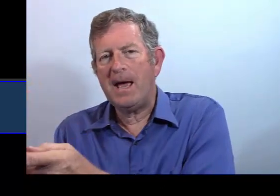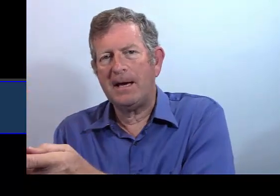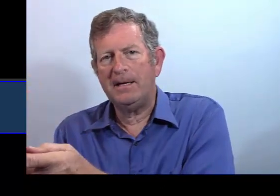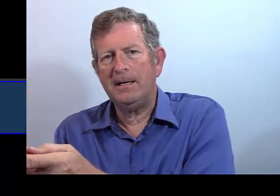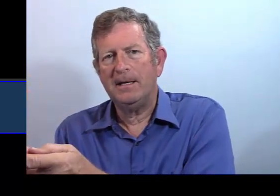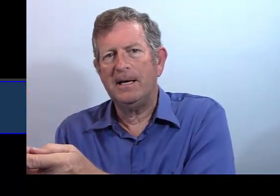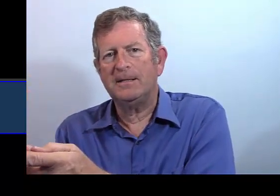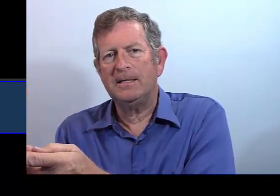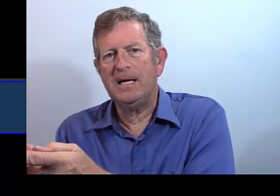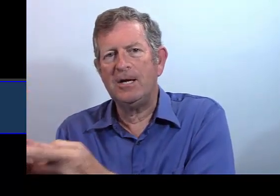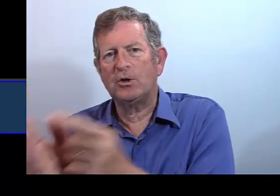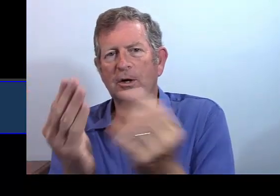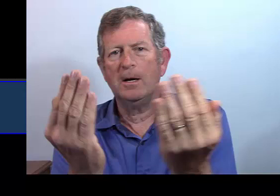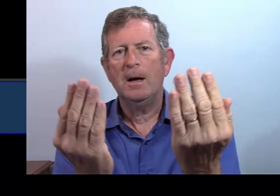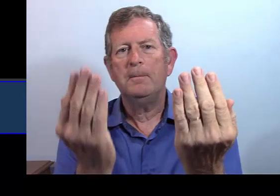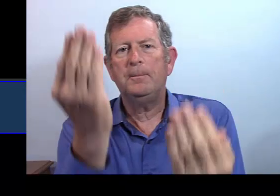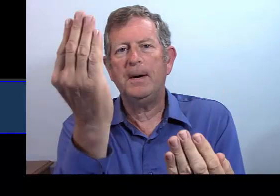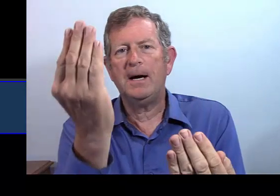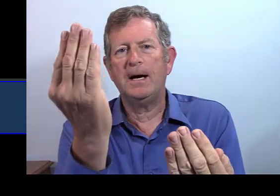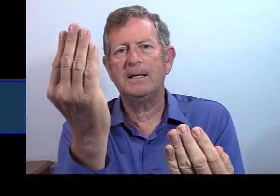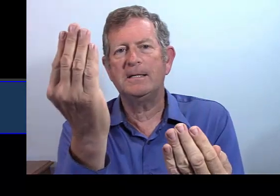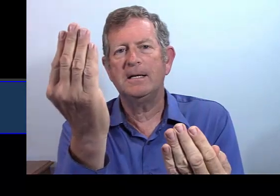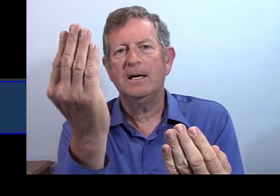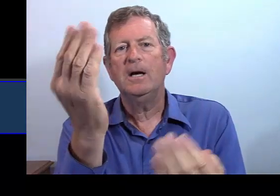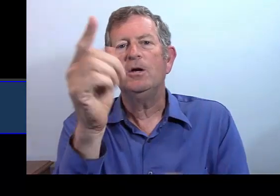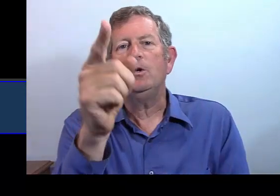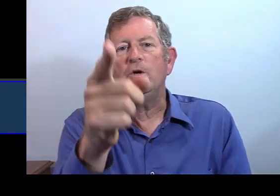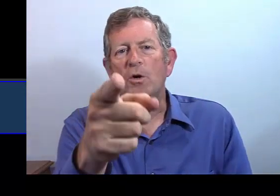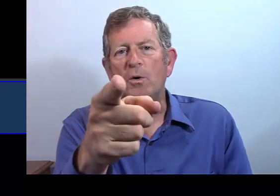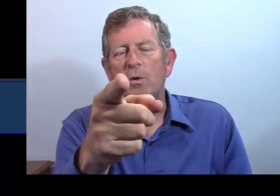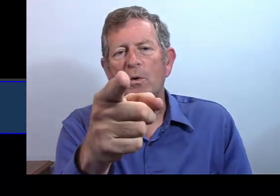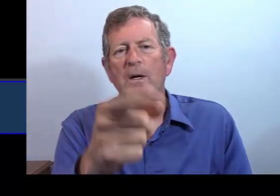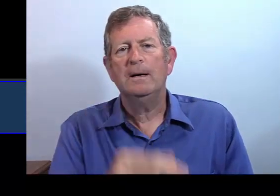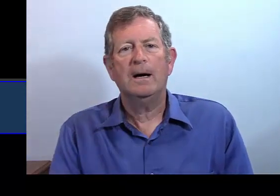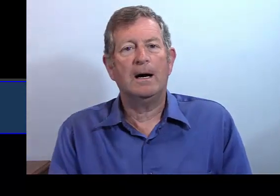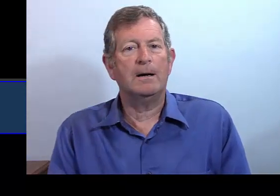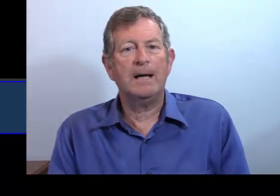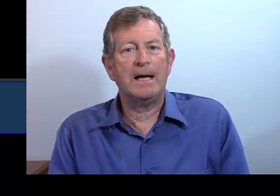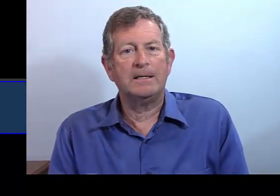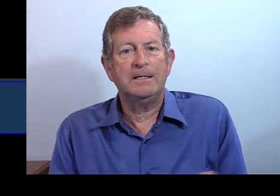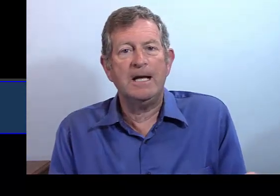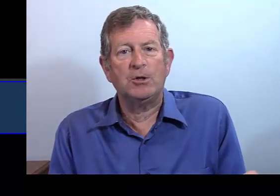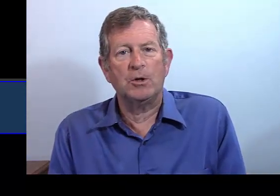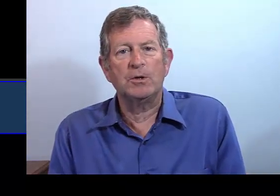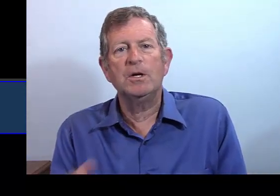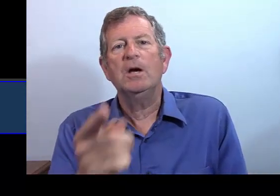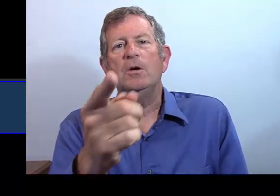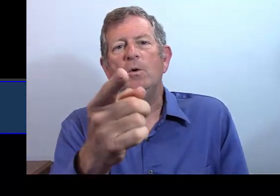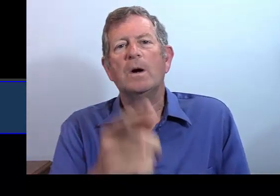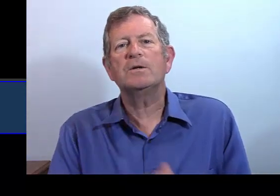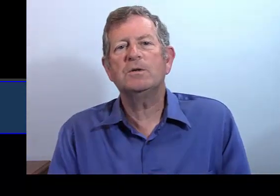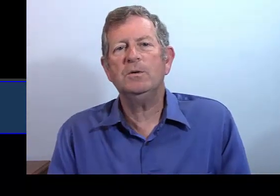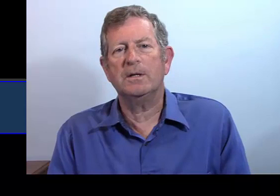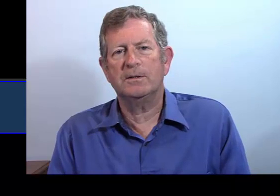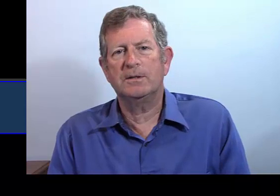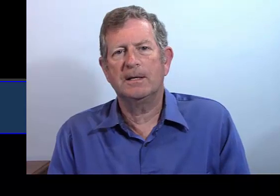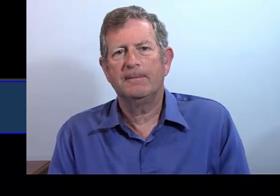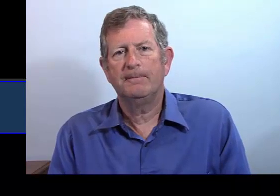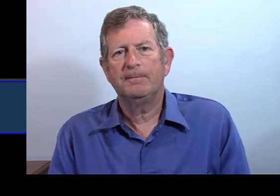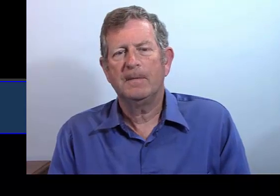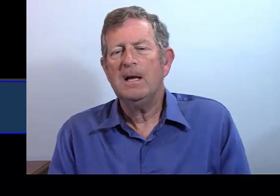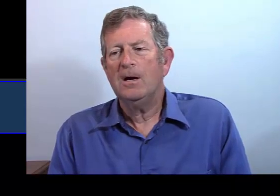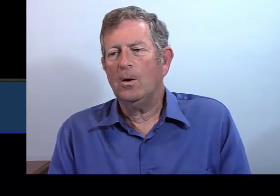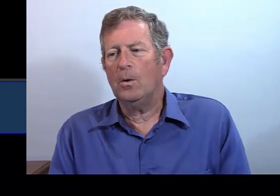The man is a teacher, but you are not teachers, you are